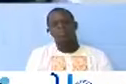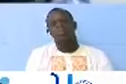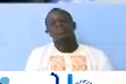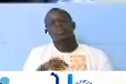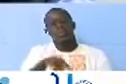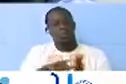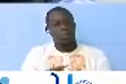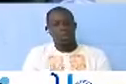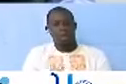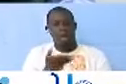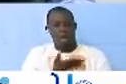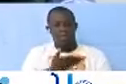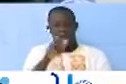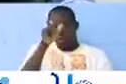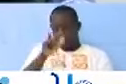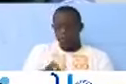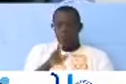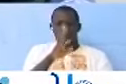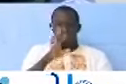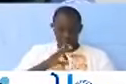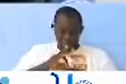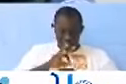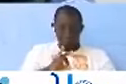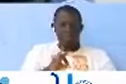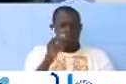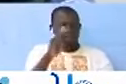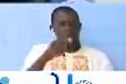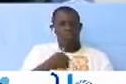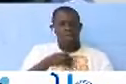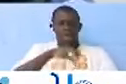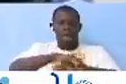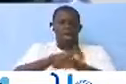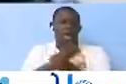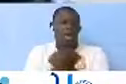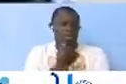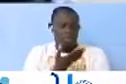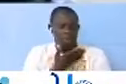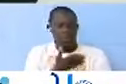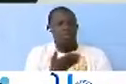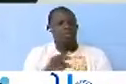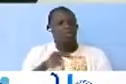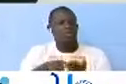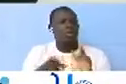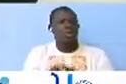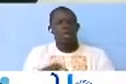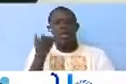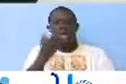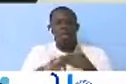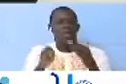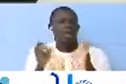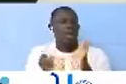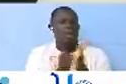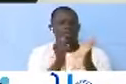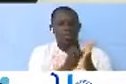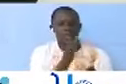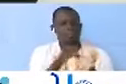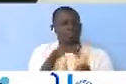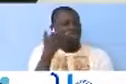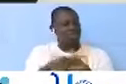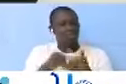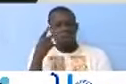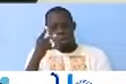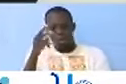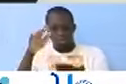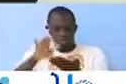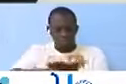Behold, there was a particular person there whose interest was to see that I was arrested. So they did not investigate that? The matter properly, they did not look at the receipt,